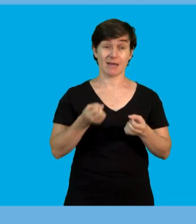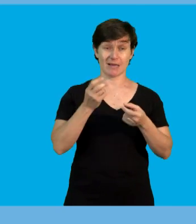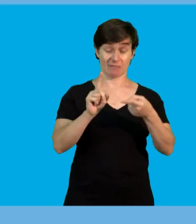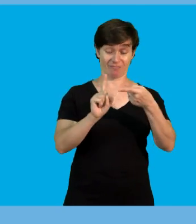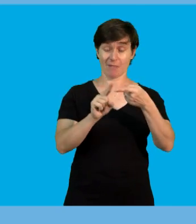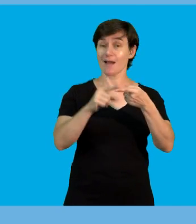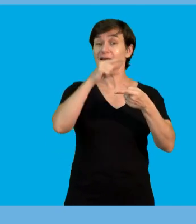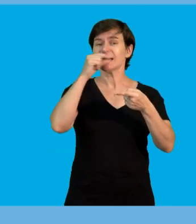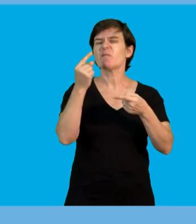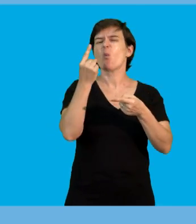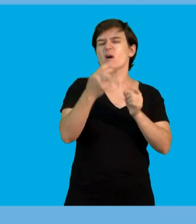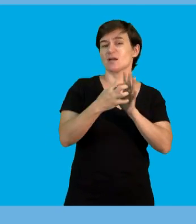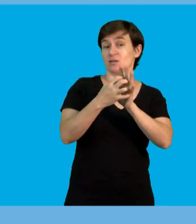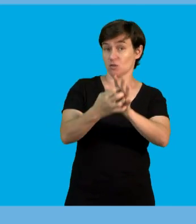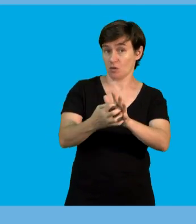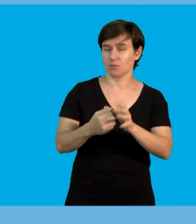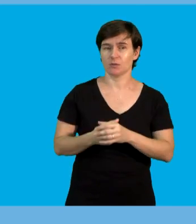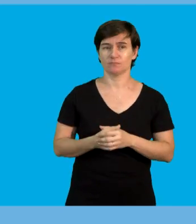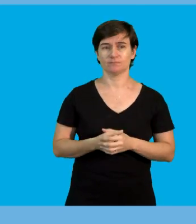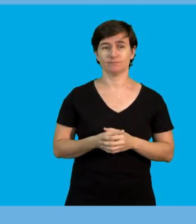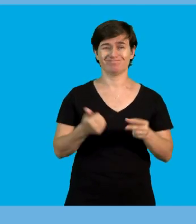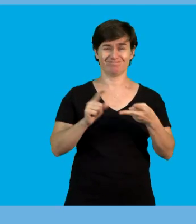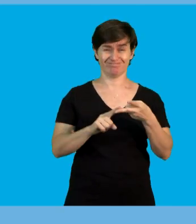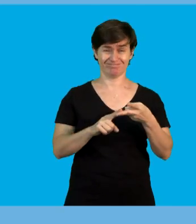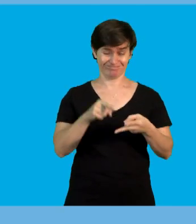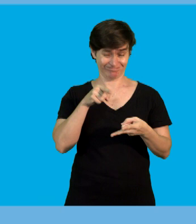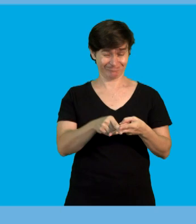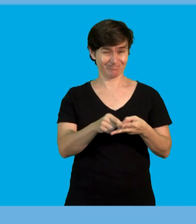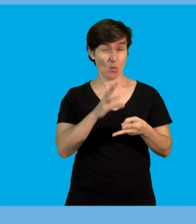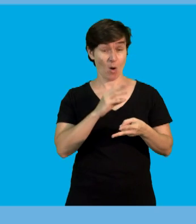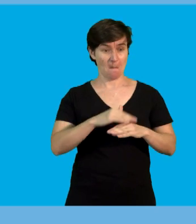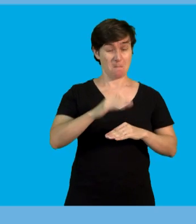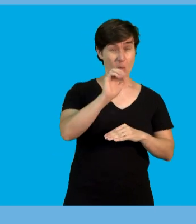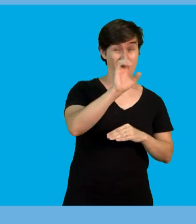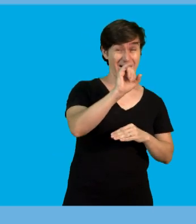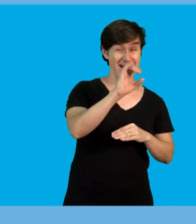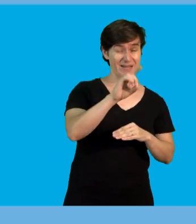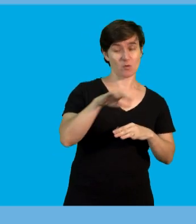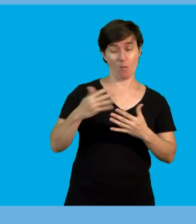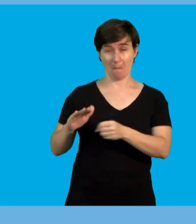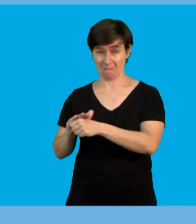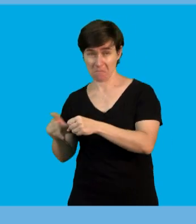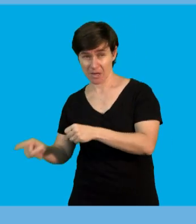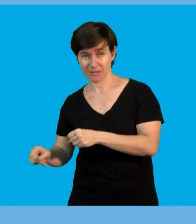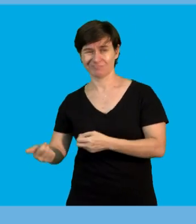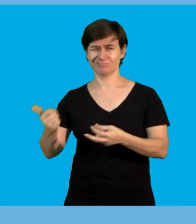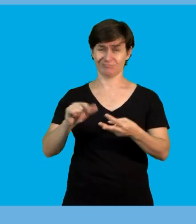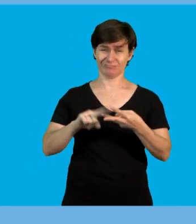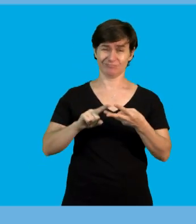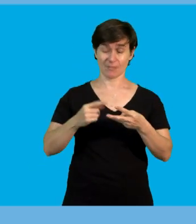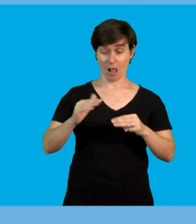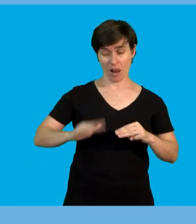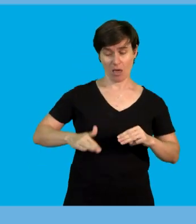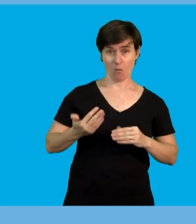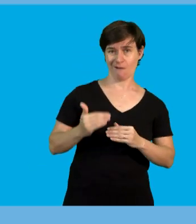following substances, we are supposed to give the name of one example, say if whether the solution will be acidic or basic, and